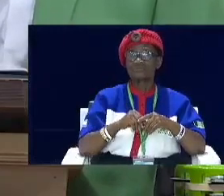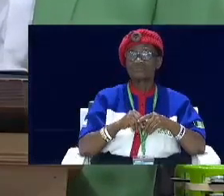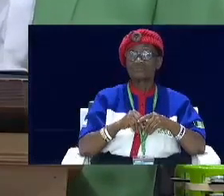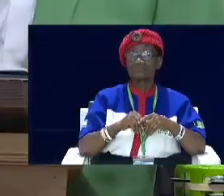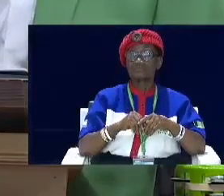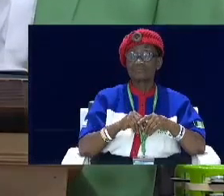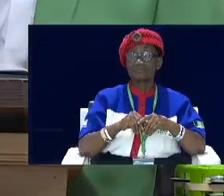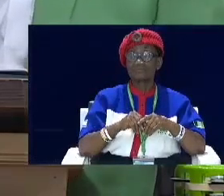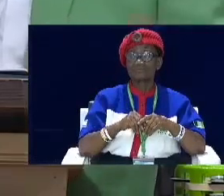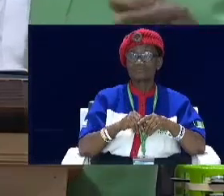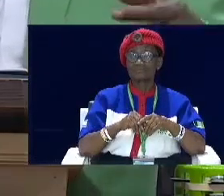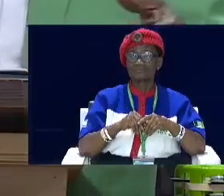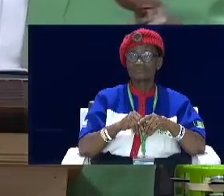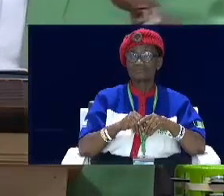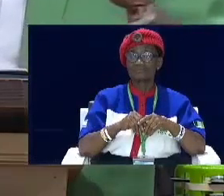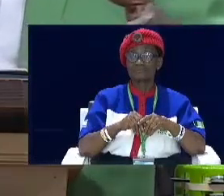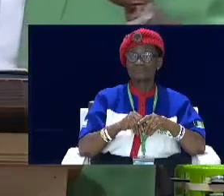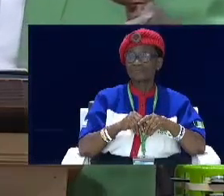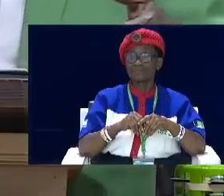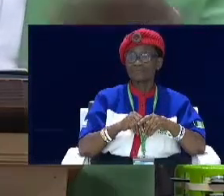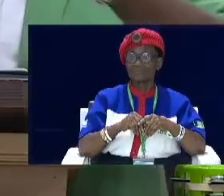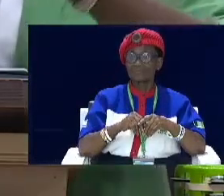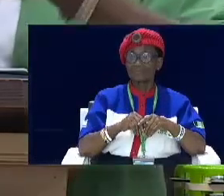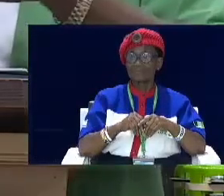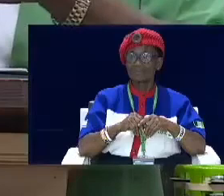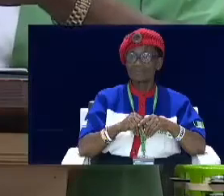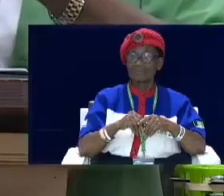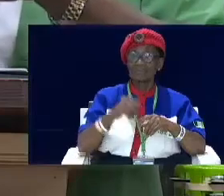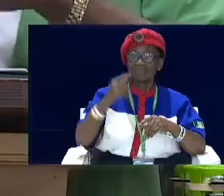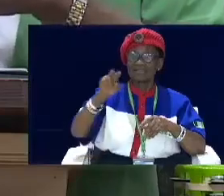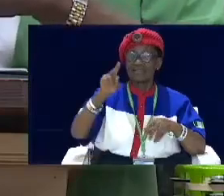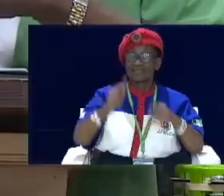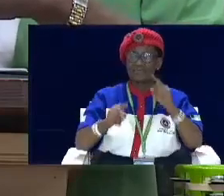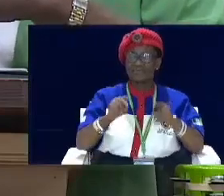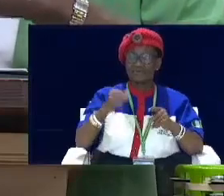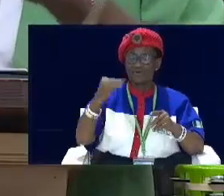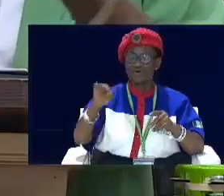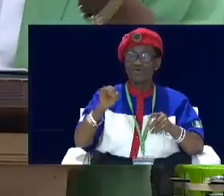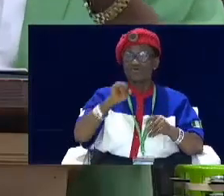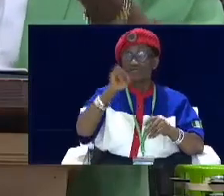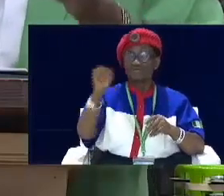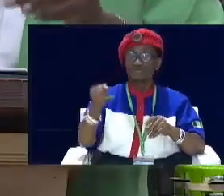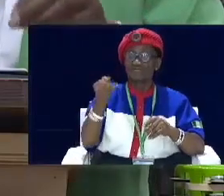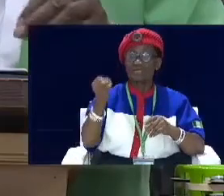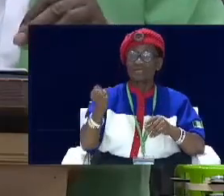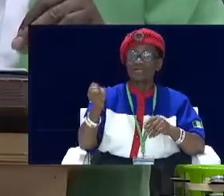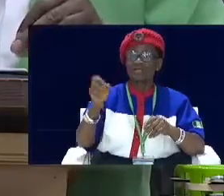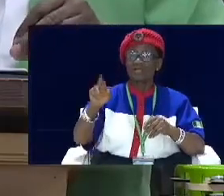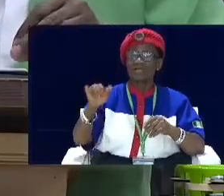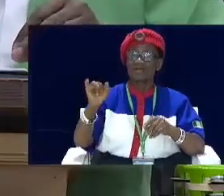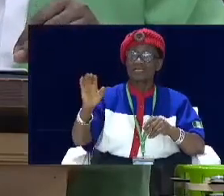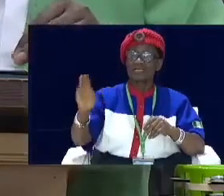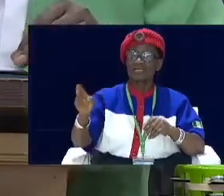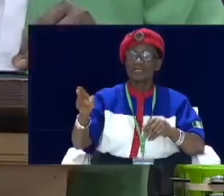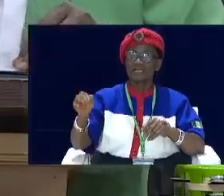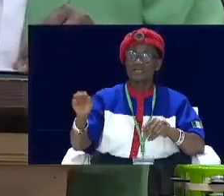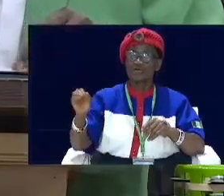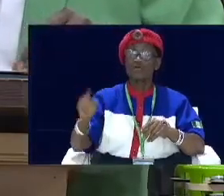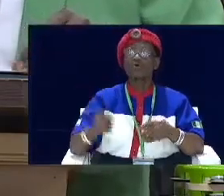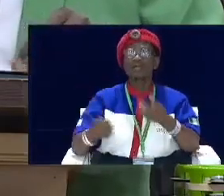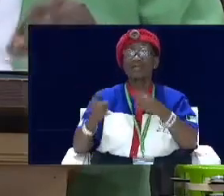dé ìkejìlélógún. The people of Jericho came to Elisha. Àwọn ará Jericho tọ Elisha wá.